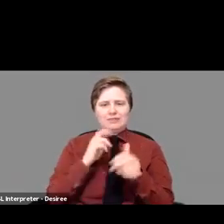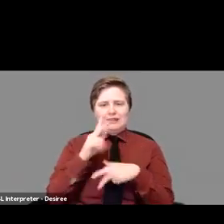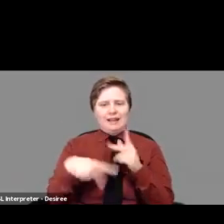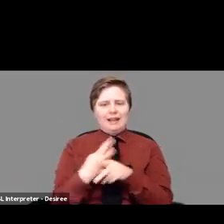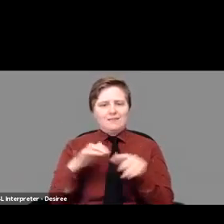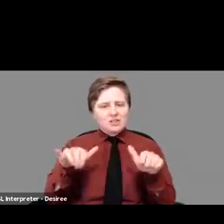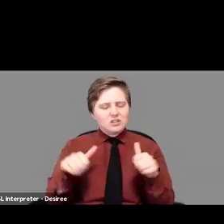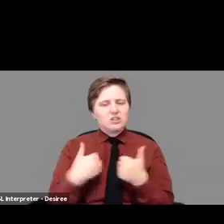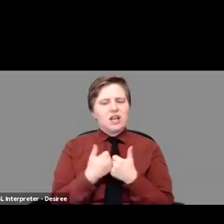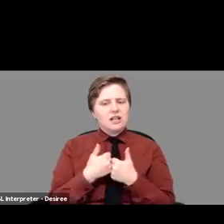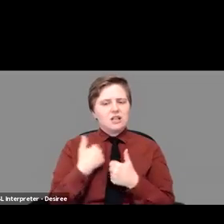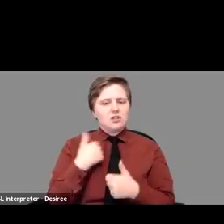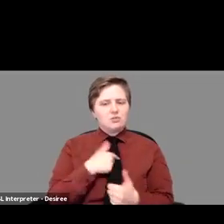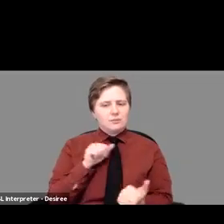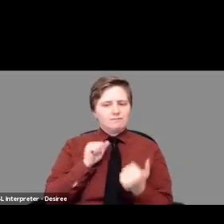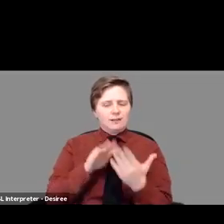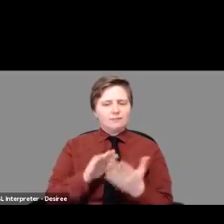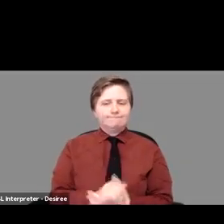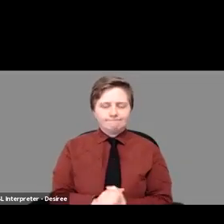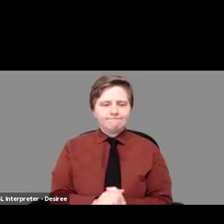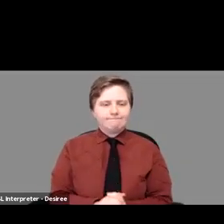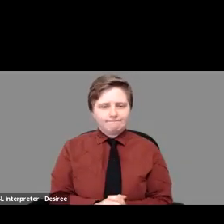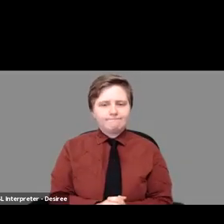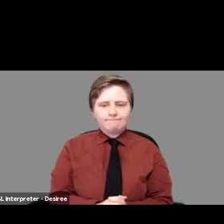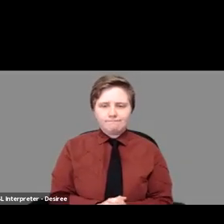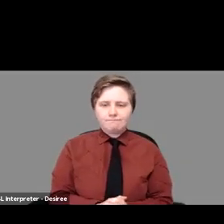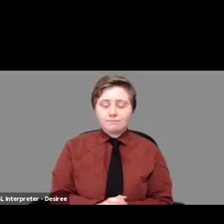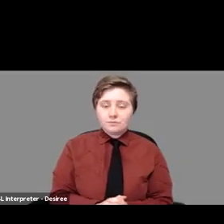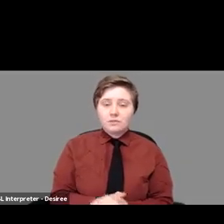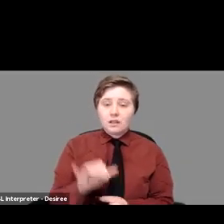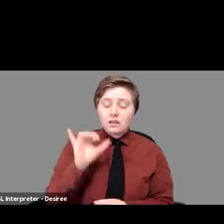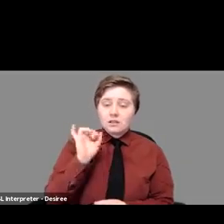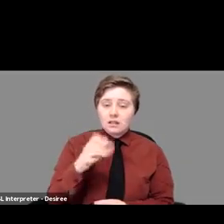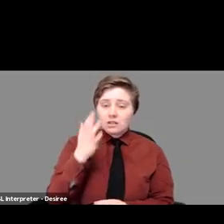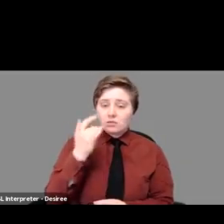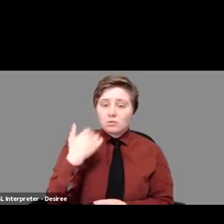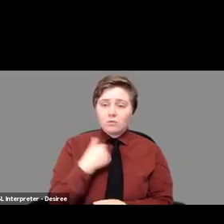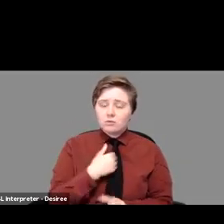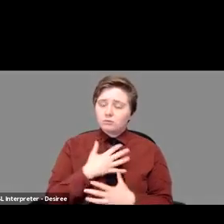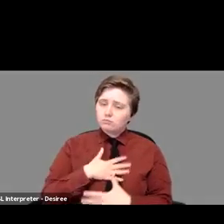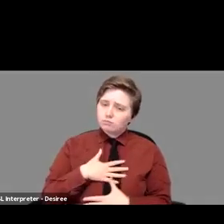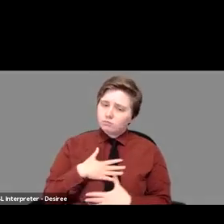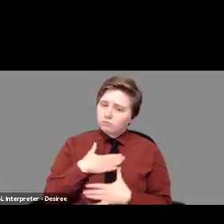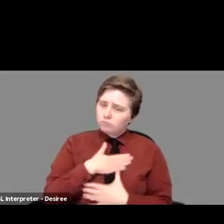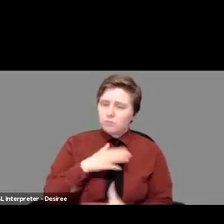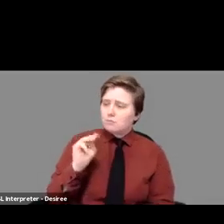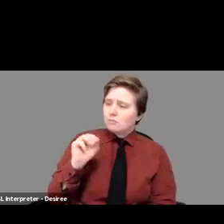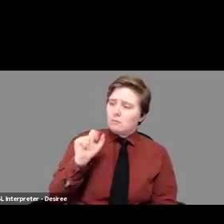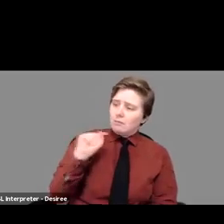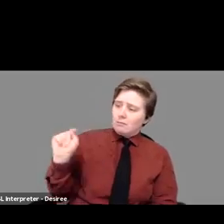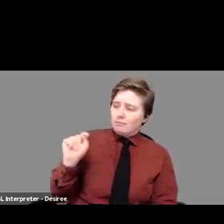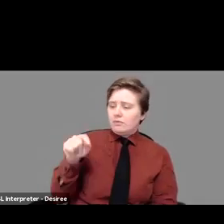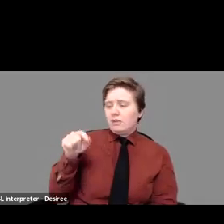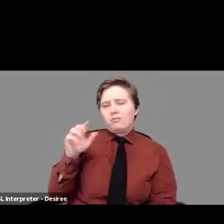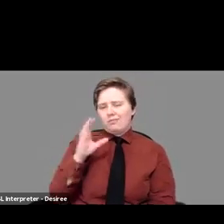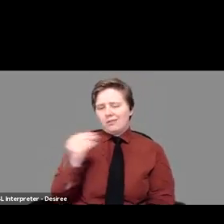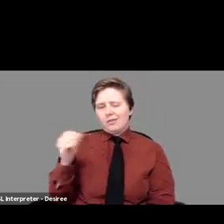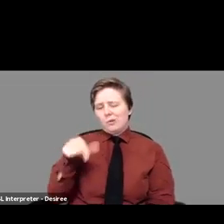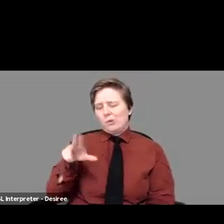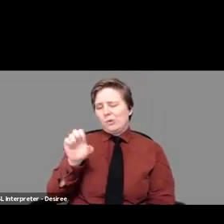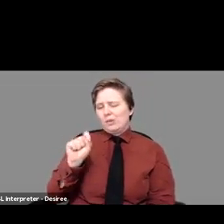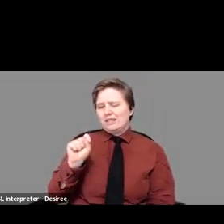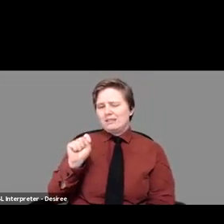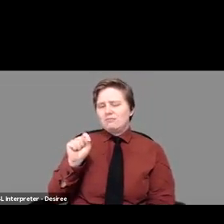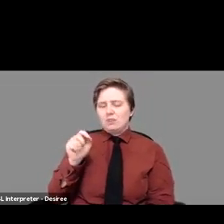that we face. That is why we are so thankful for Matt and Quest Diagnostics and